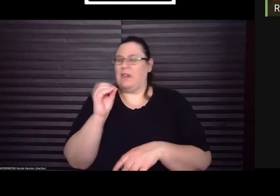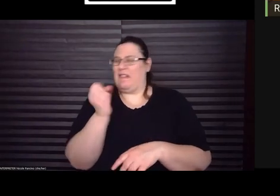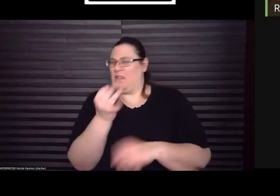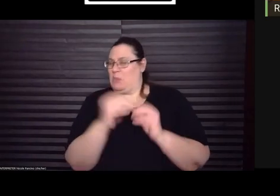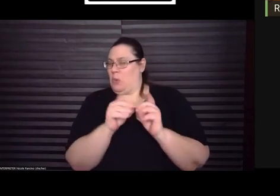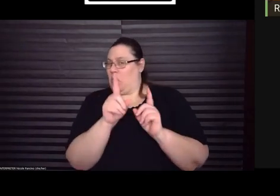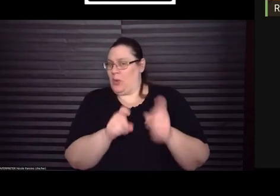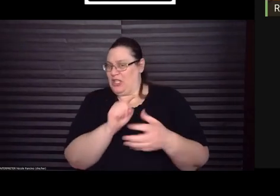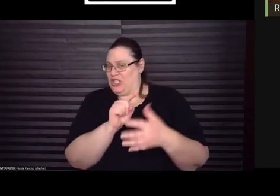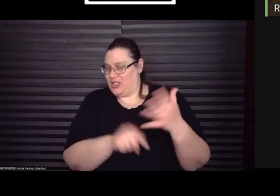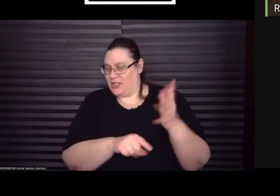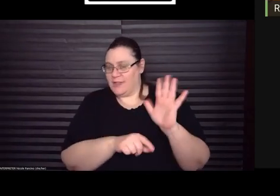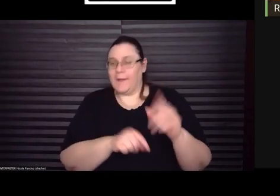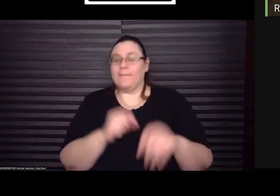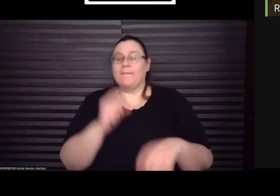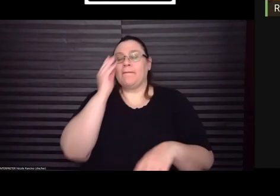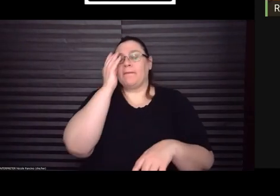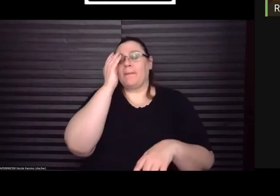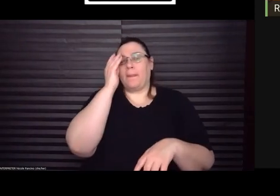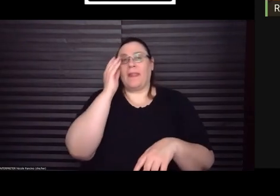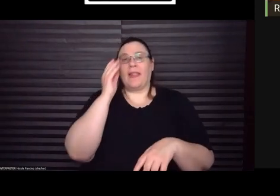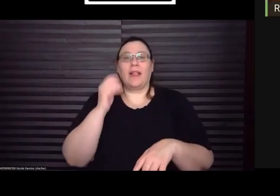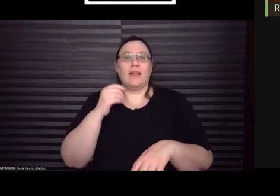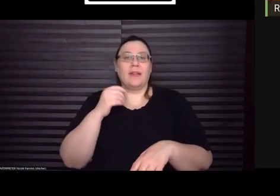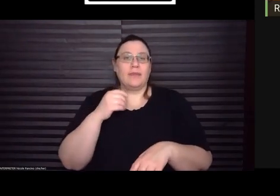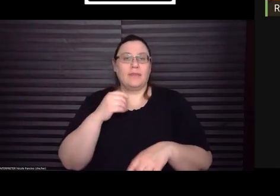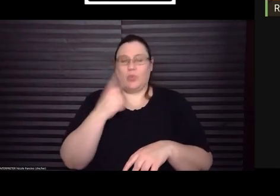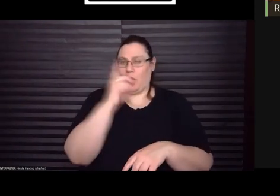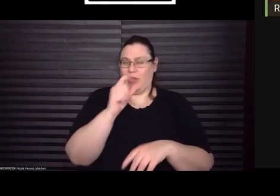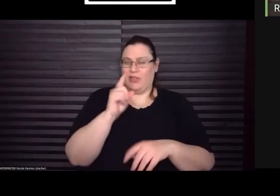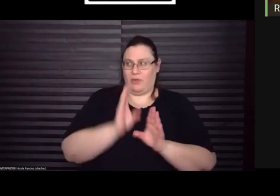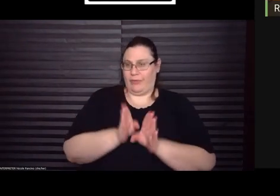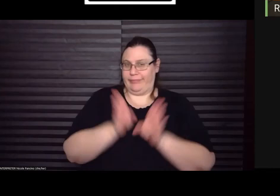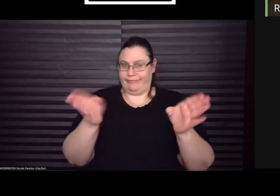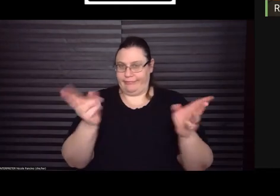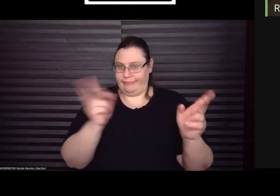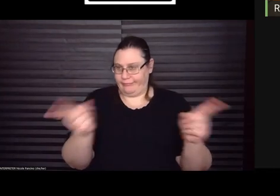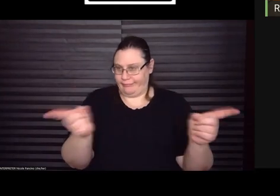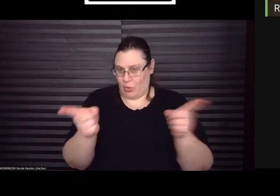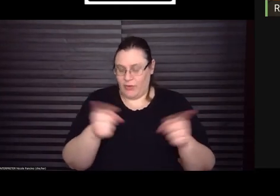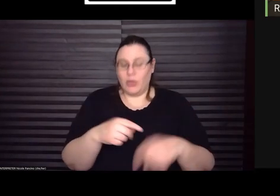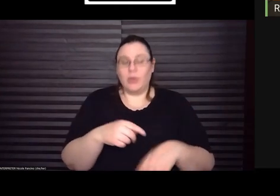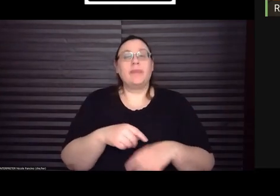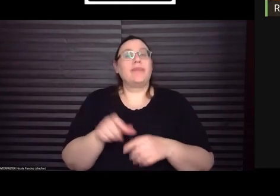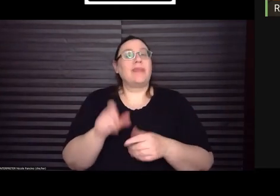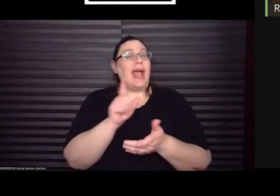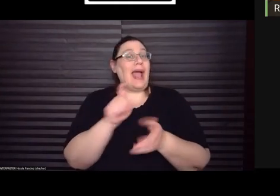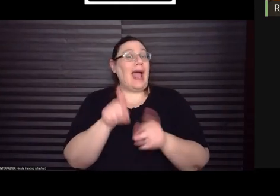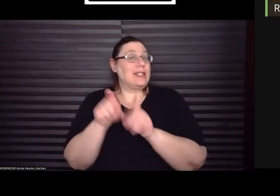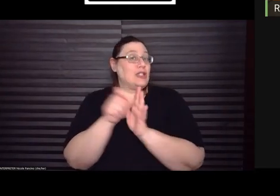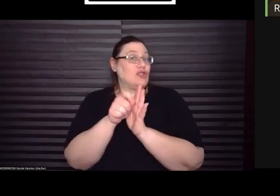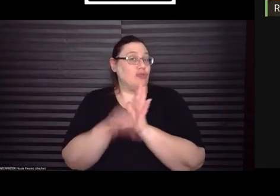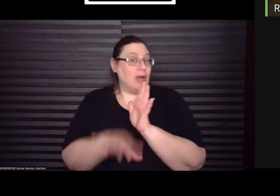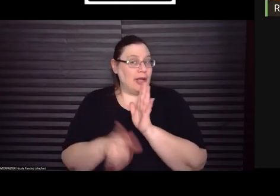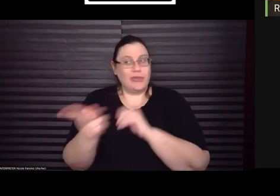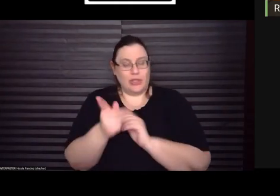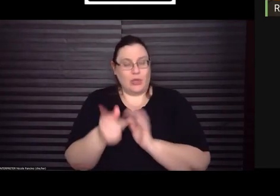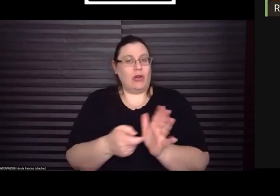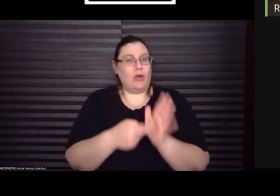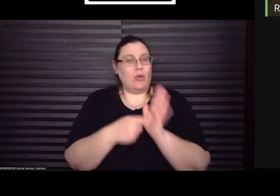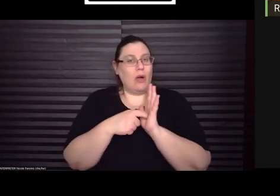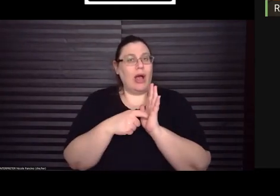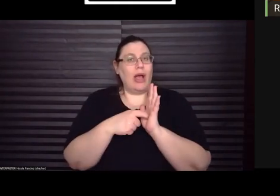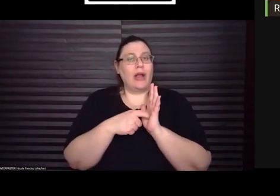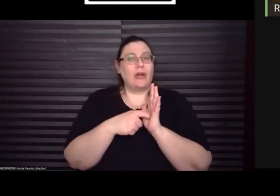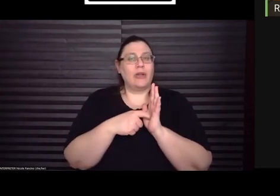through a few more questions here. I want to ask one to both of you. First off, as writers, you're required to